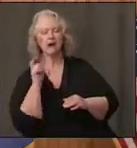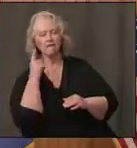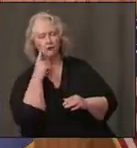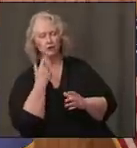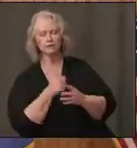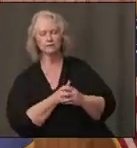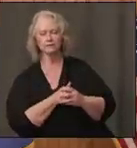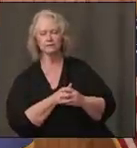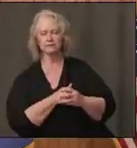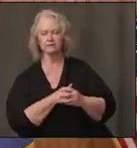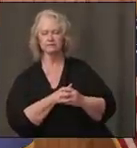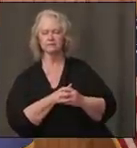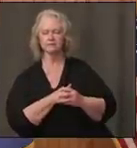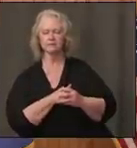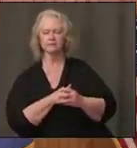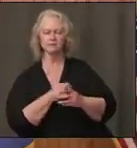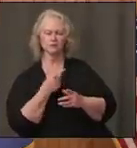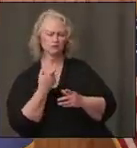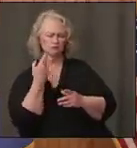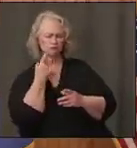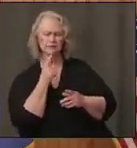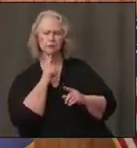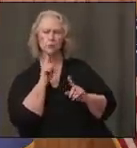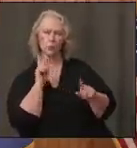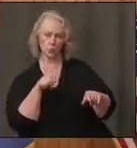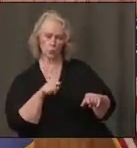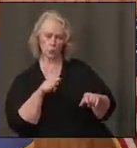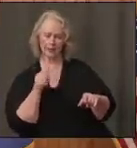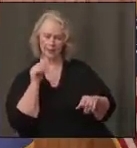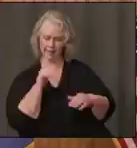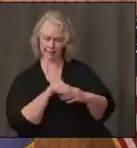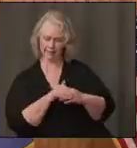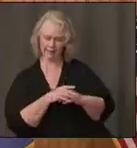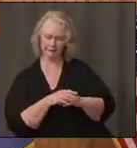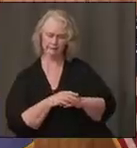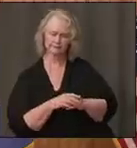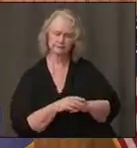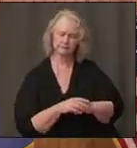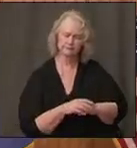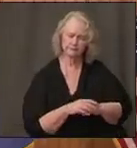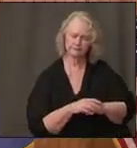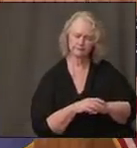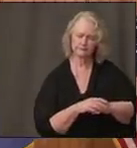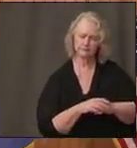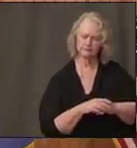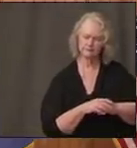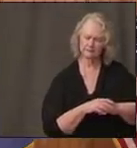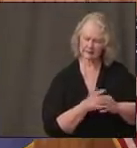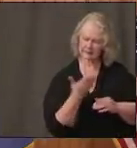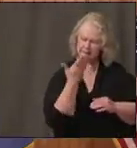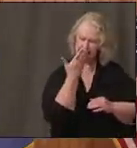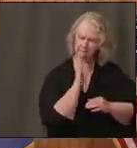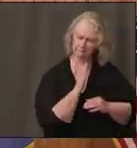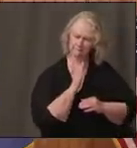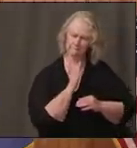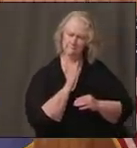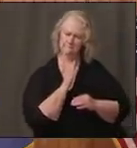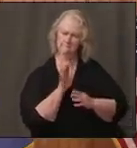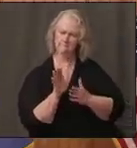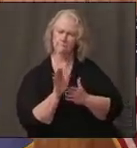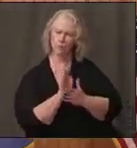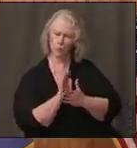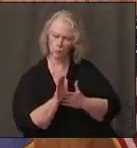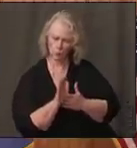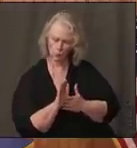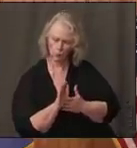when your latest executive order came out last night, on the face of it, it looked like movie theaters